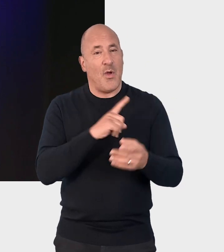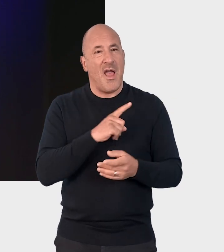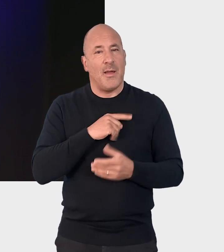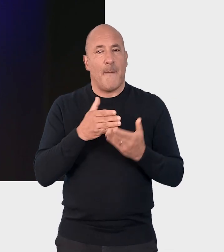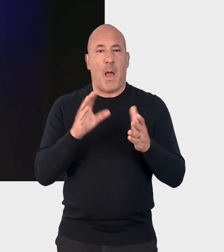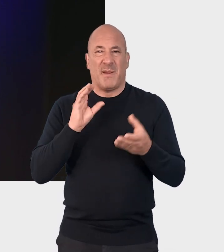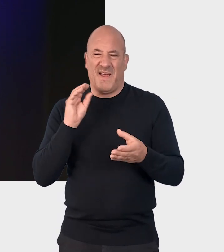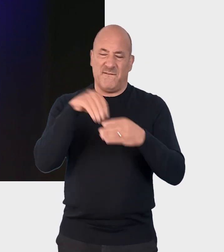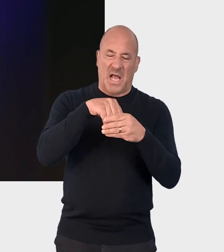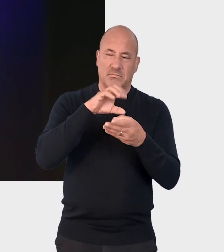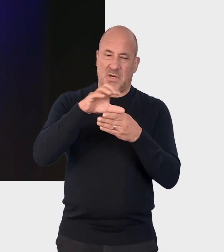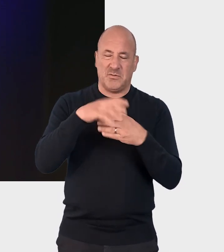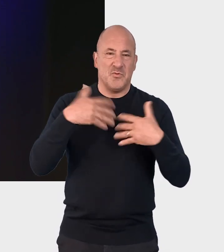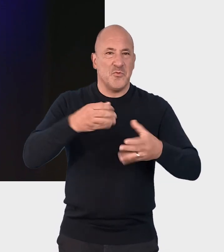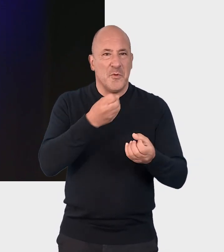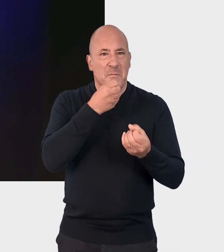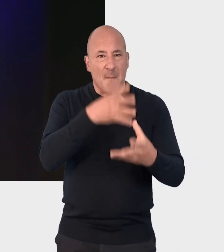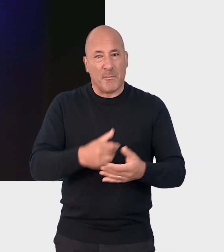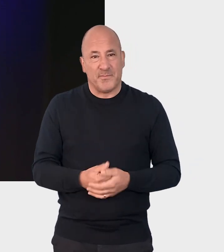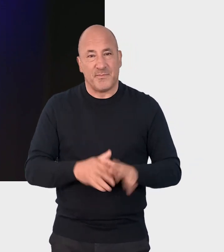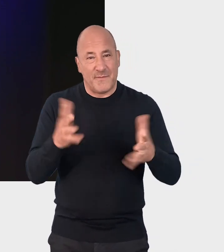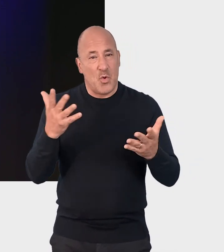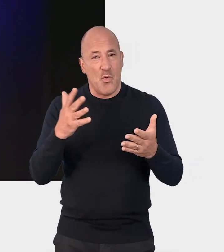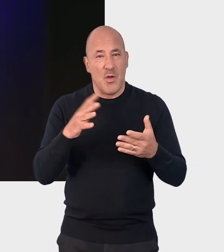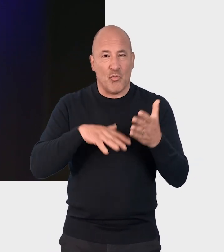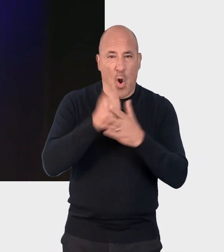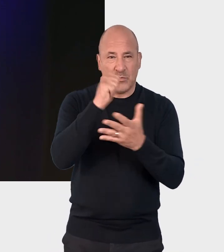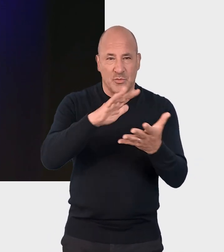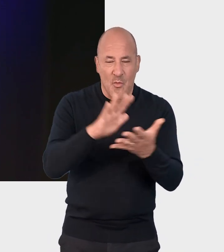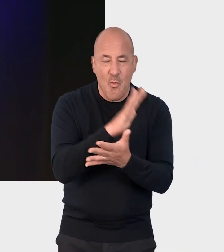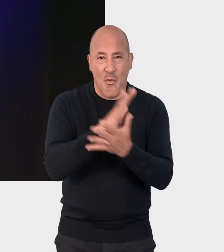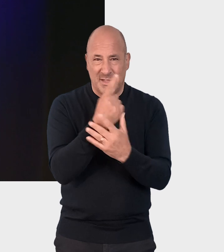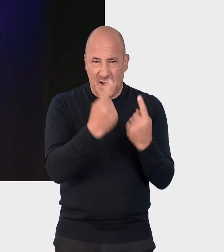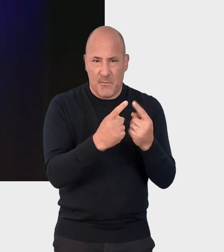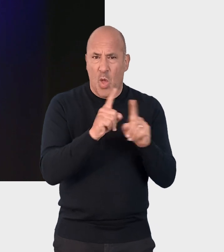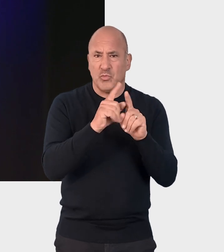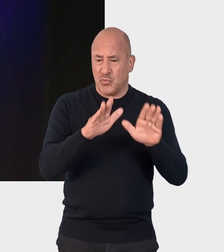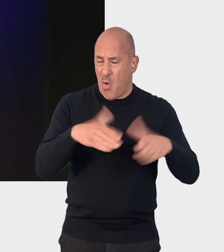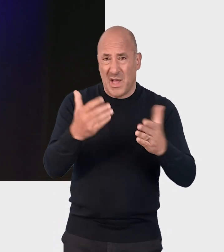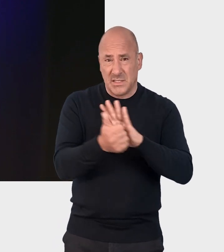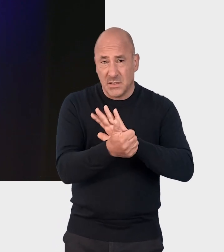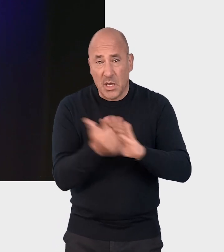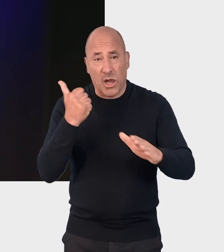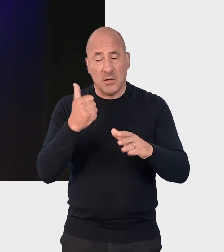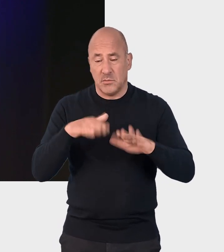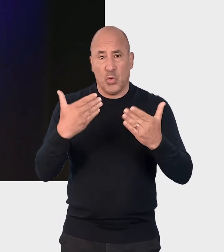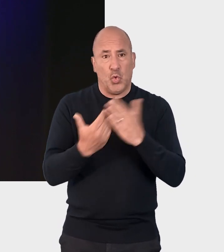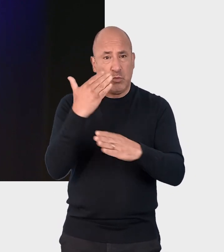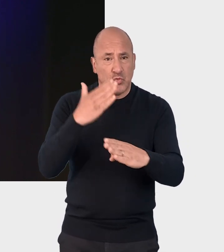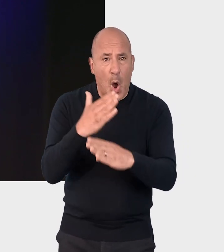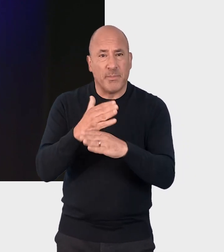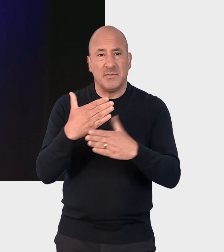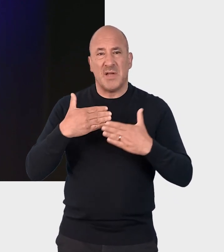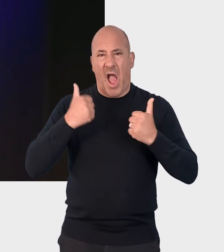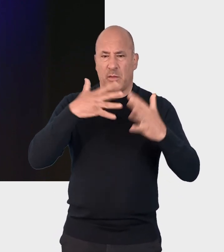demonstrating the advantages that public investment can bring. Yes, for the joy of culture in and of itself, but also in terms of